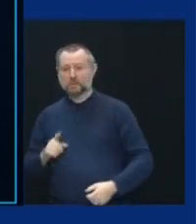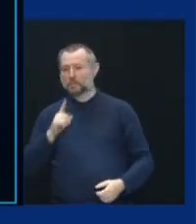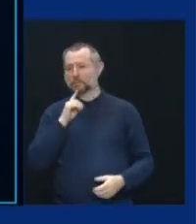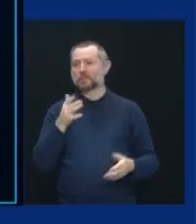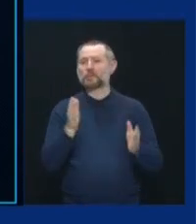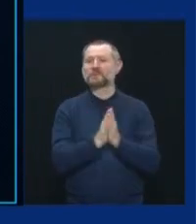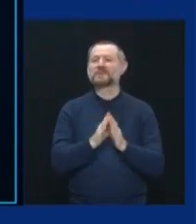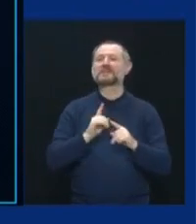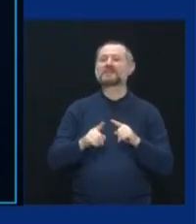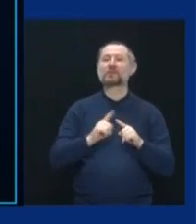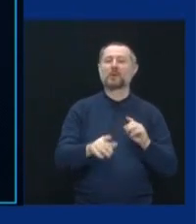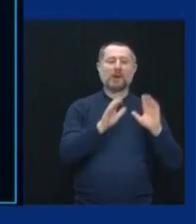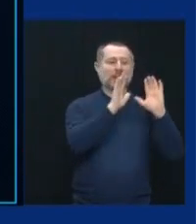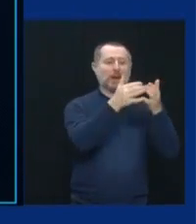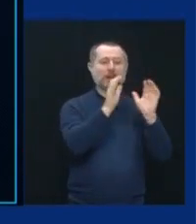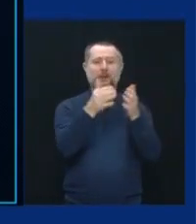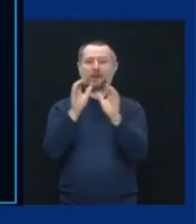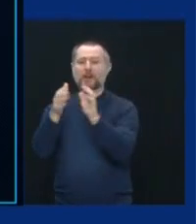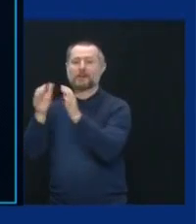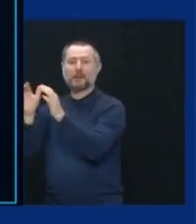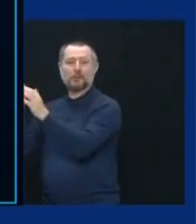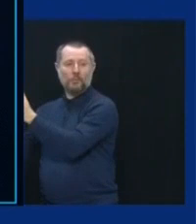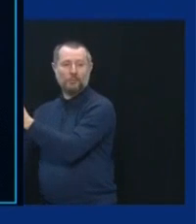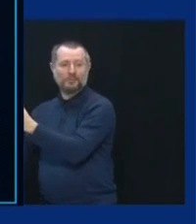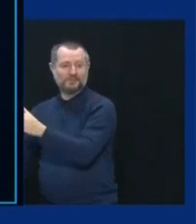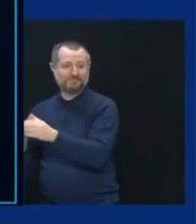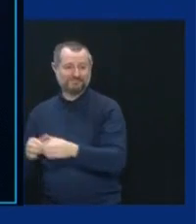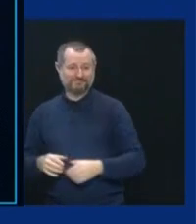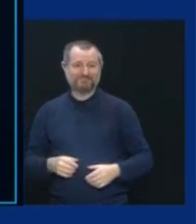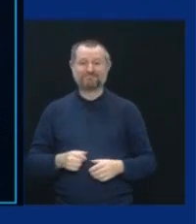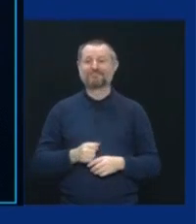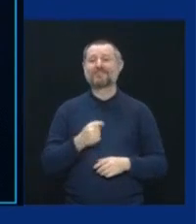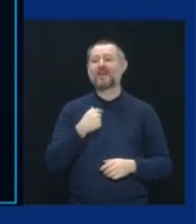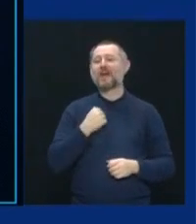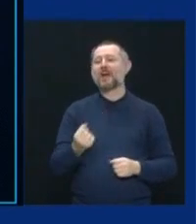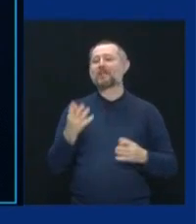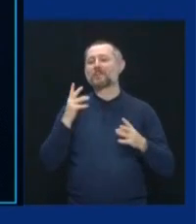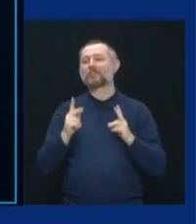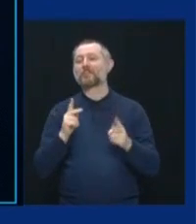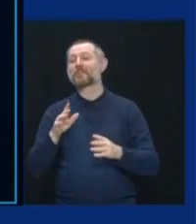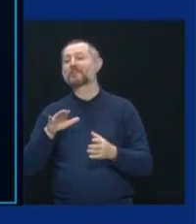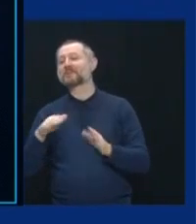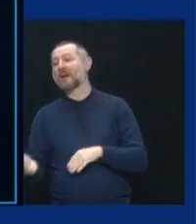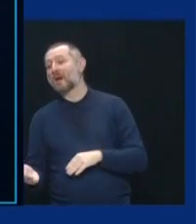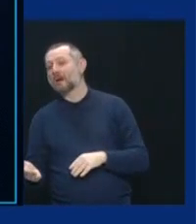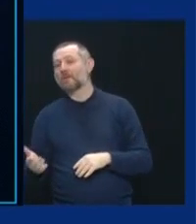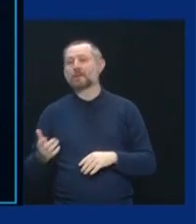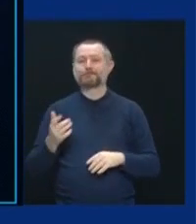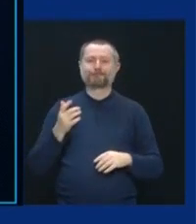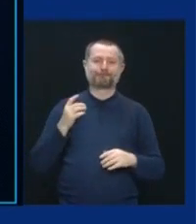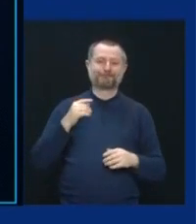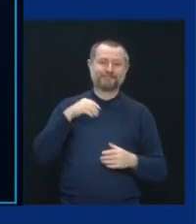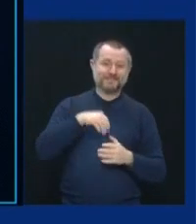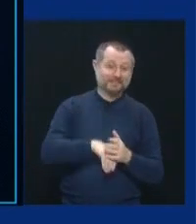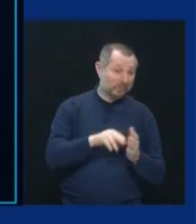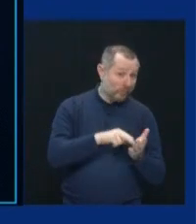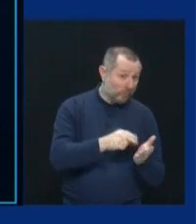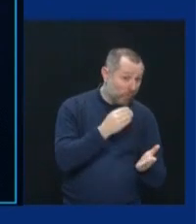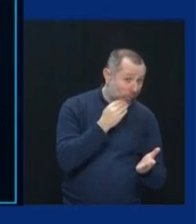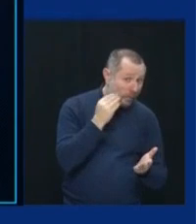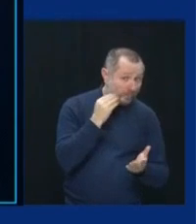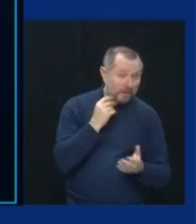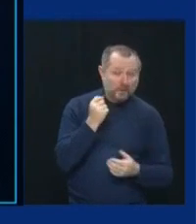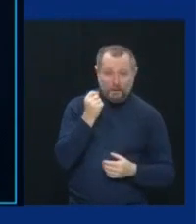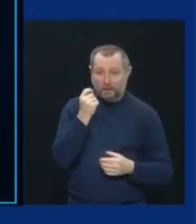categorizations beyond those counts. How many people died who were in a nursing home but then went to